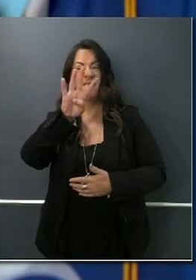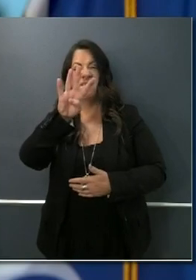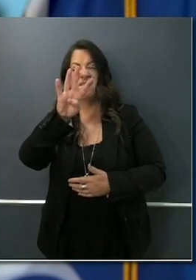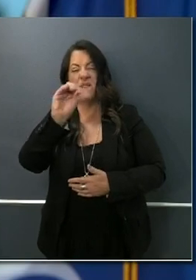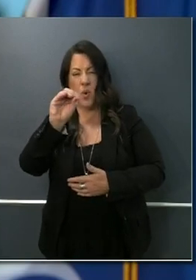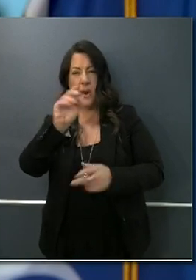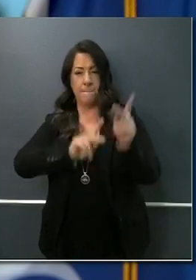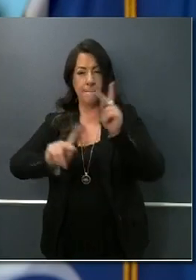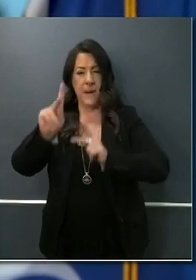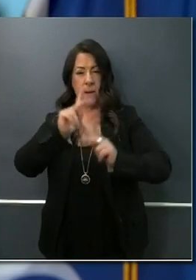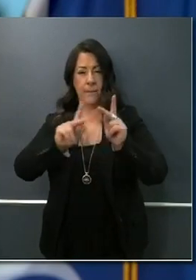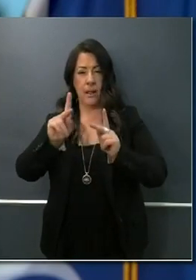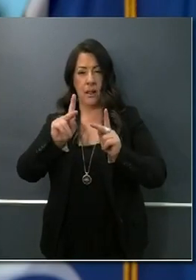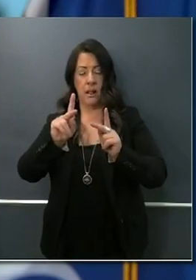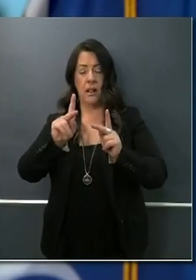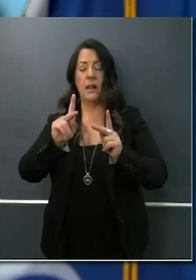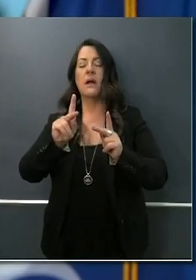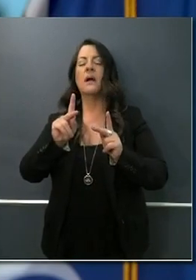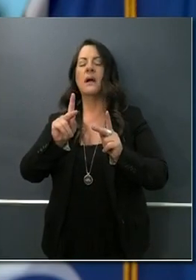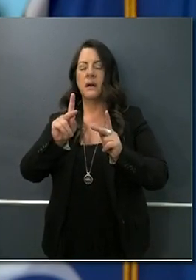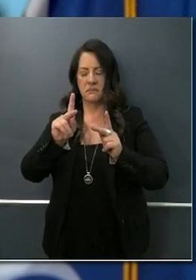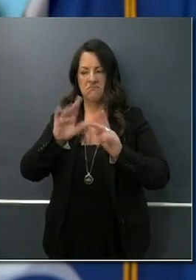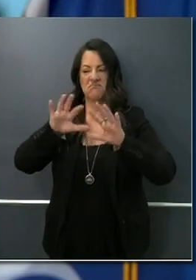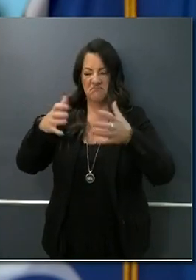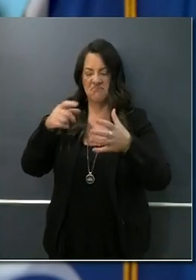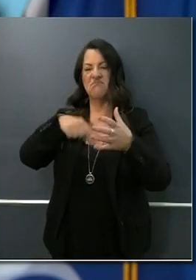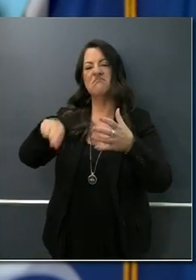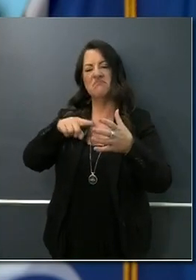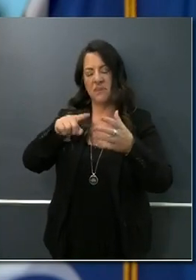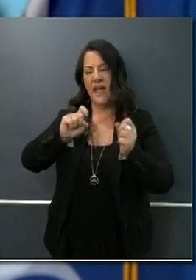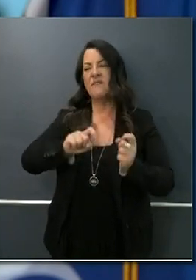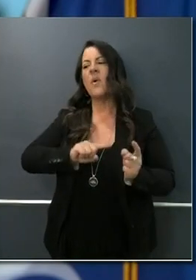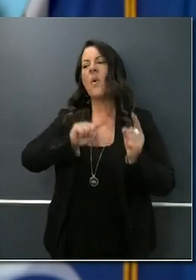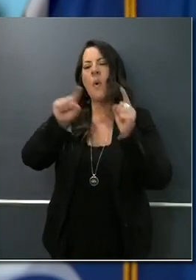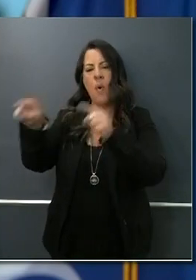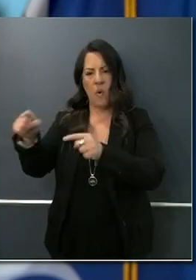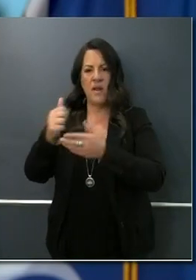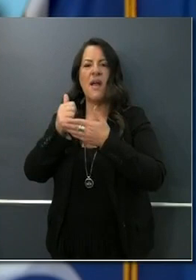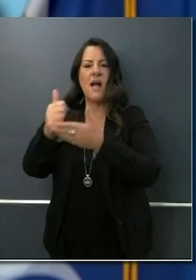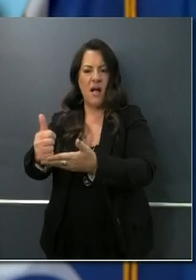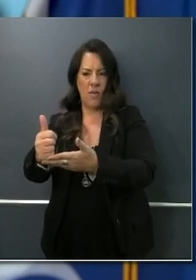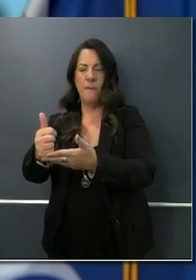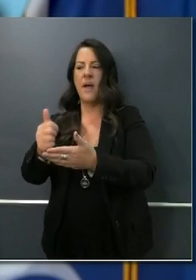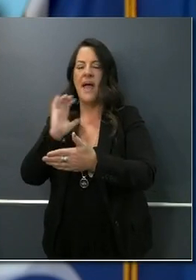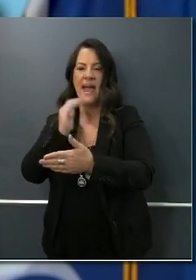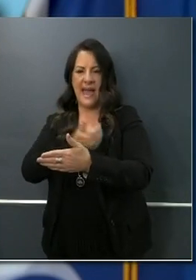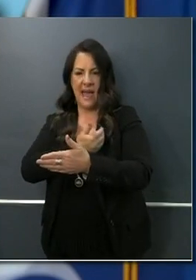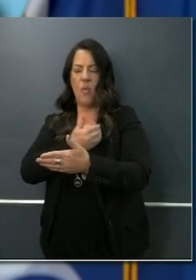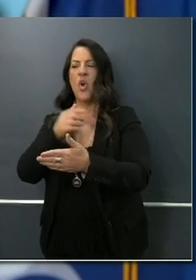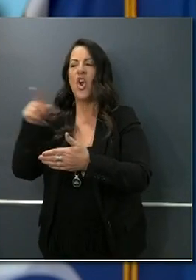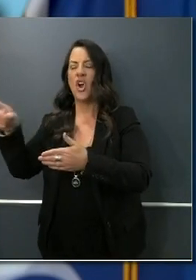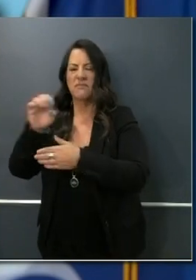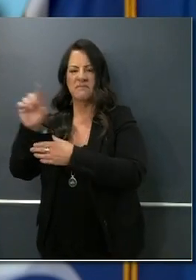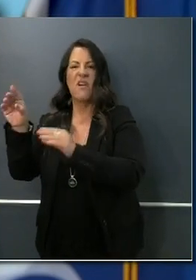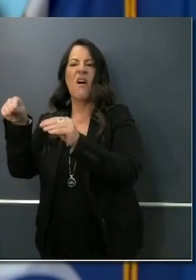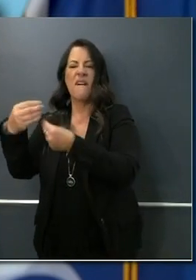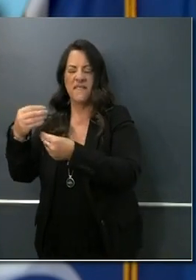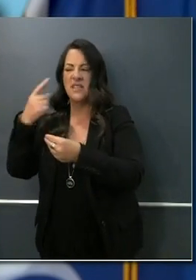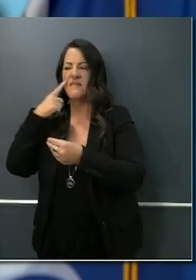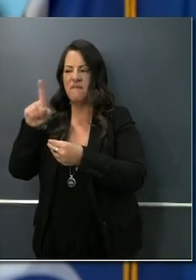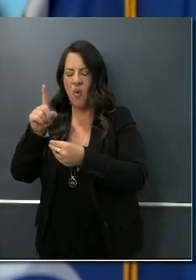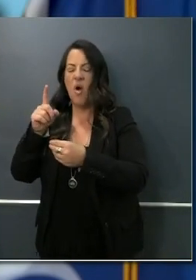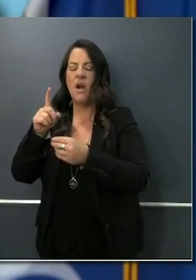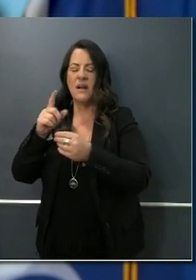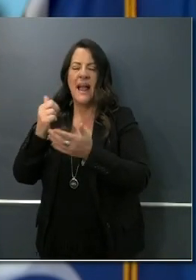1,340 people have been redeployed to help support our unemployment insurance claim process, including